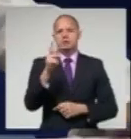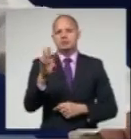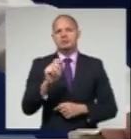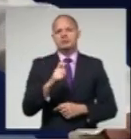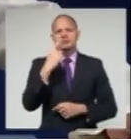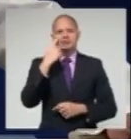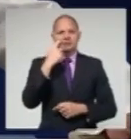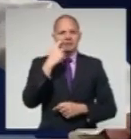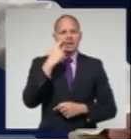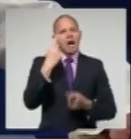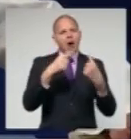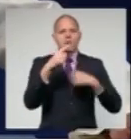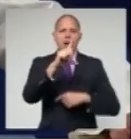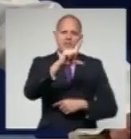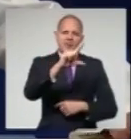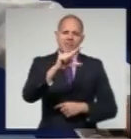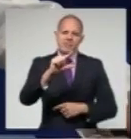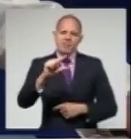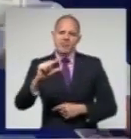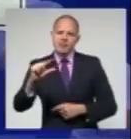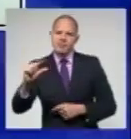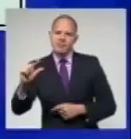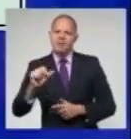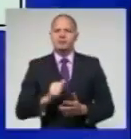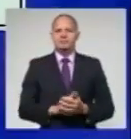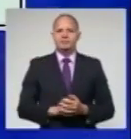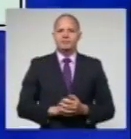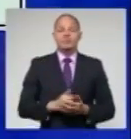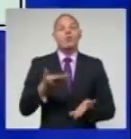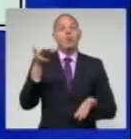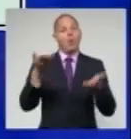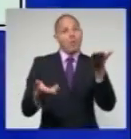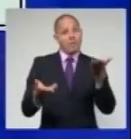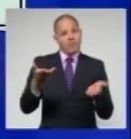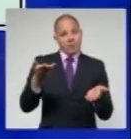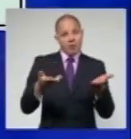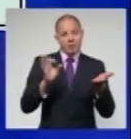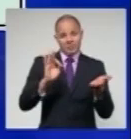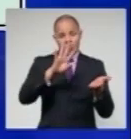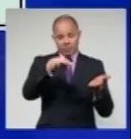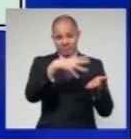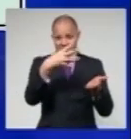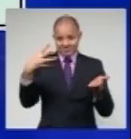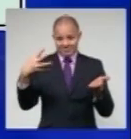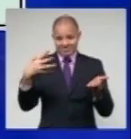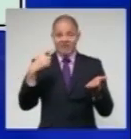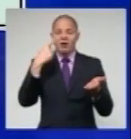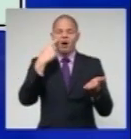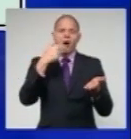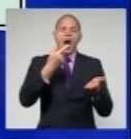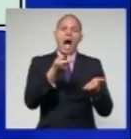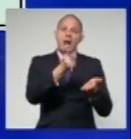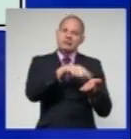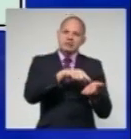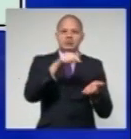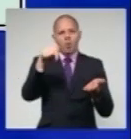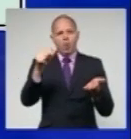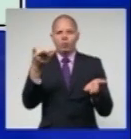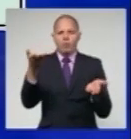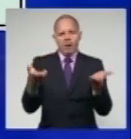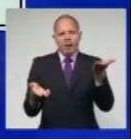confirmed rate per 100,000 inhabitants over the last 15 days continues to be the highest in the country,